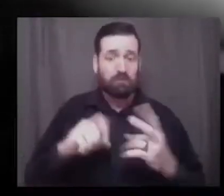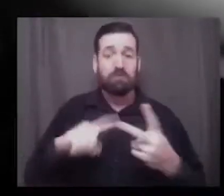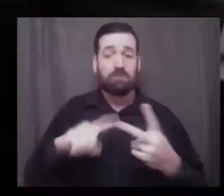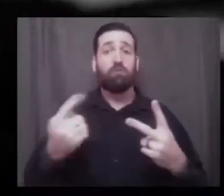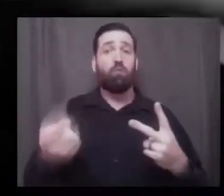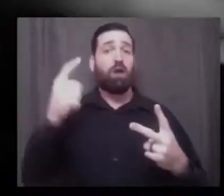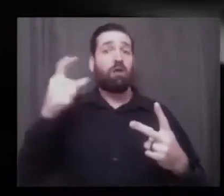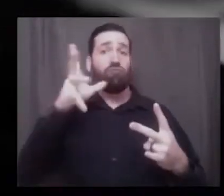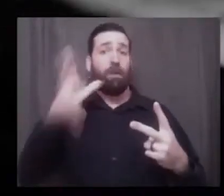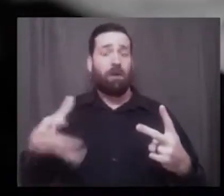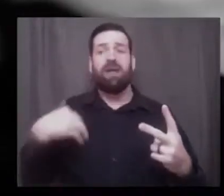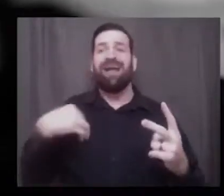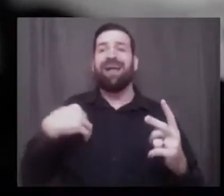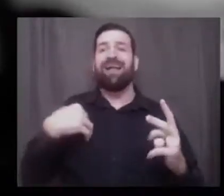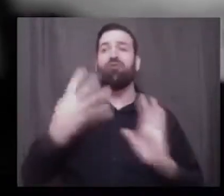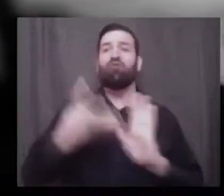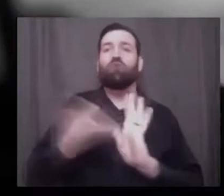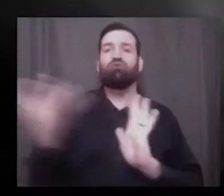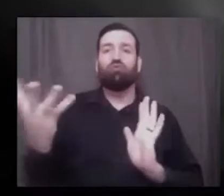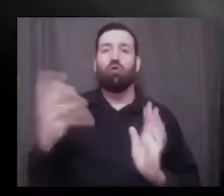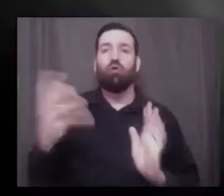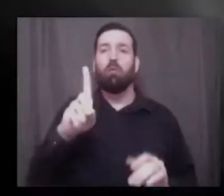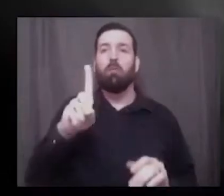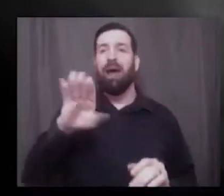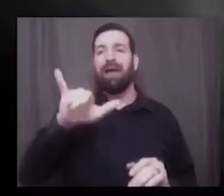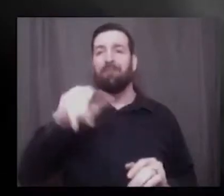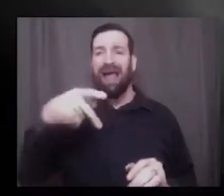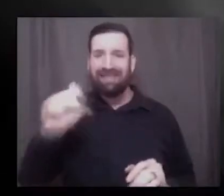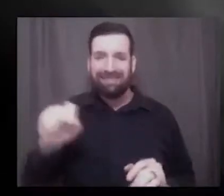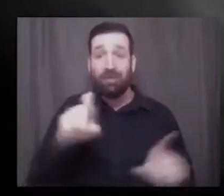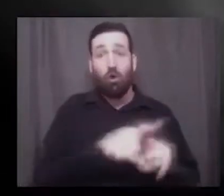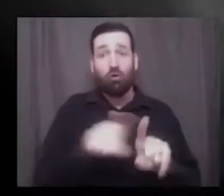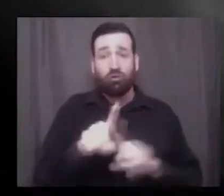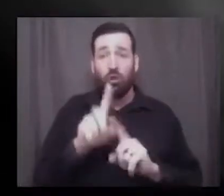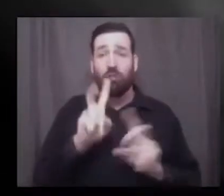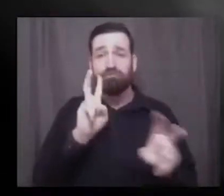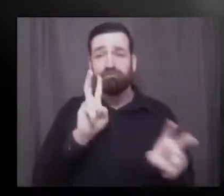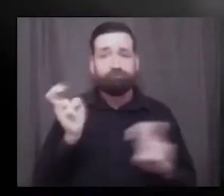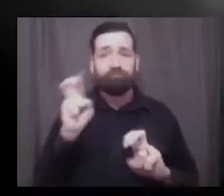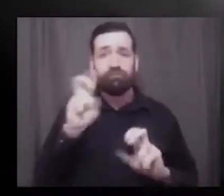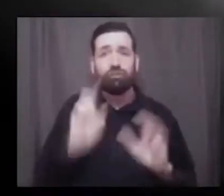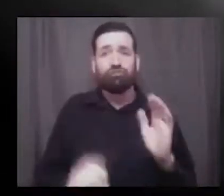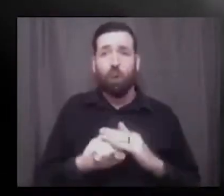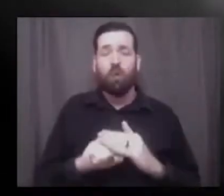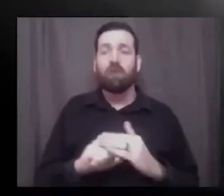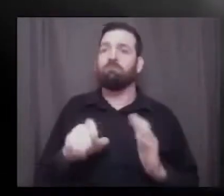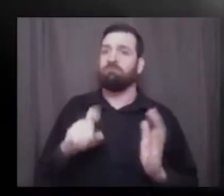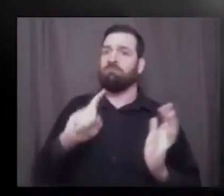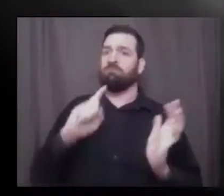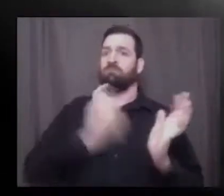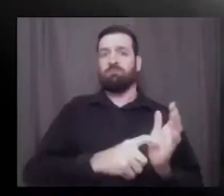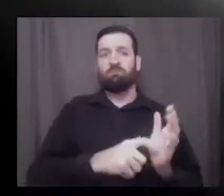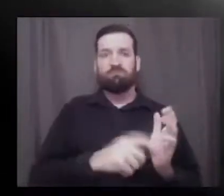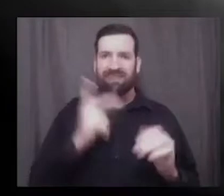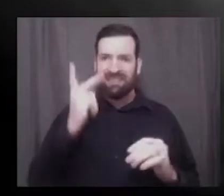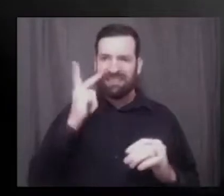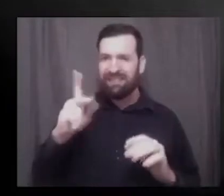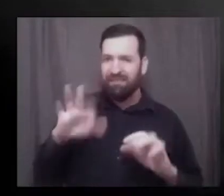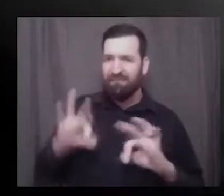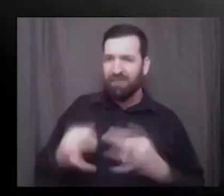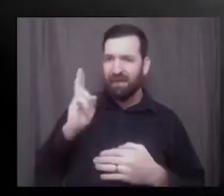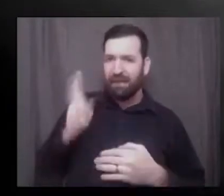quadruple bypass and a debilitating stroke as well, it was a red flag. Just to see that direct family history of heart